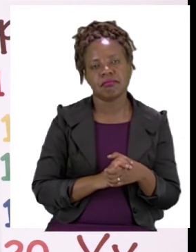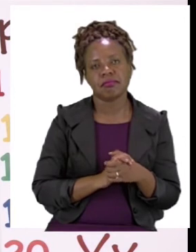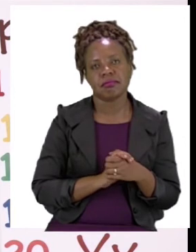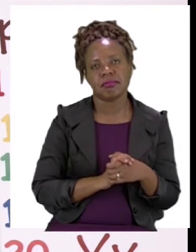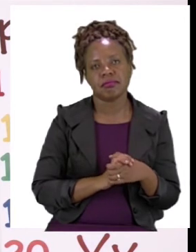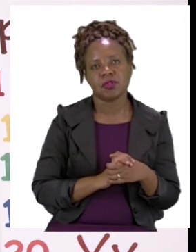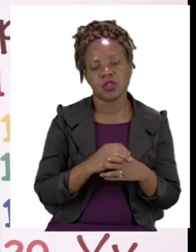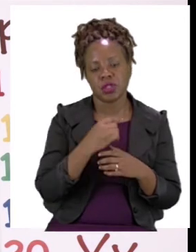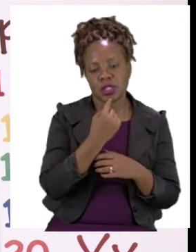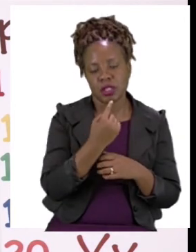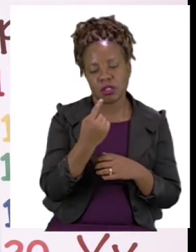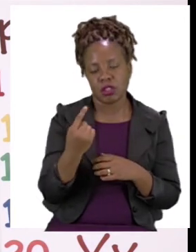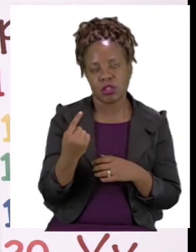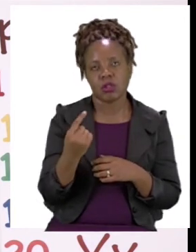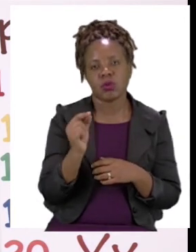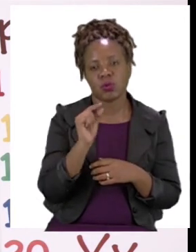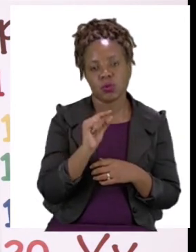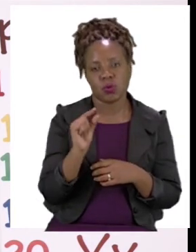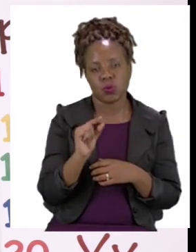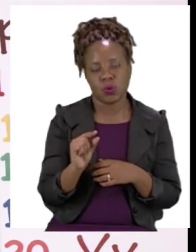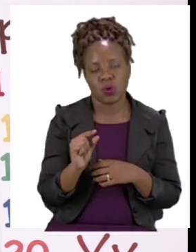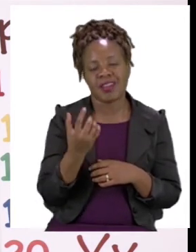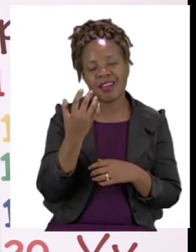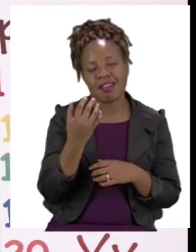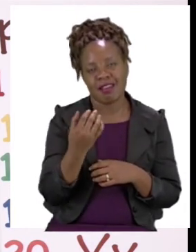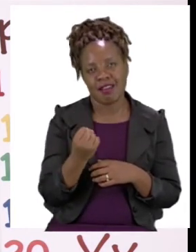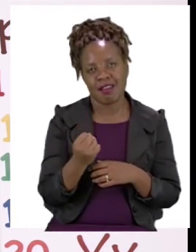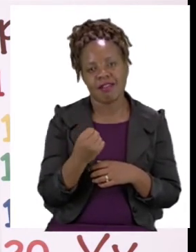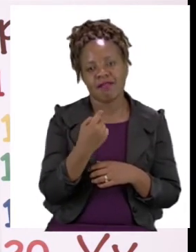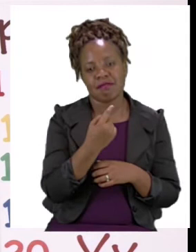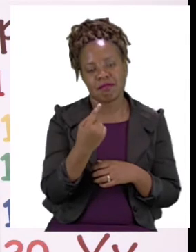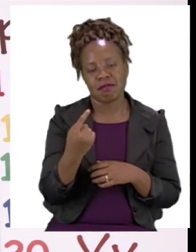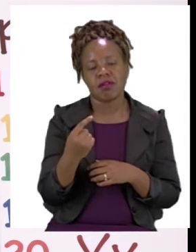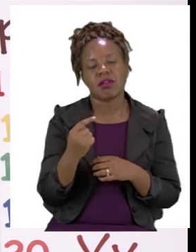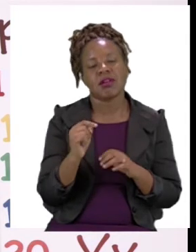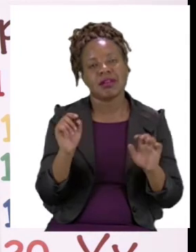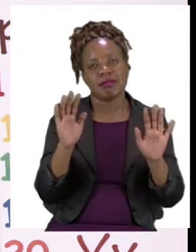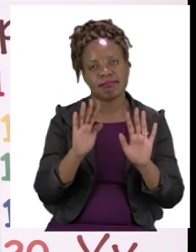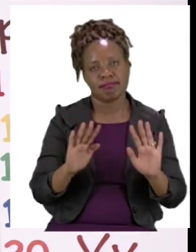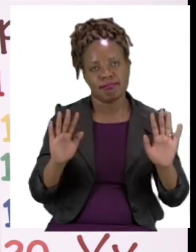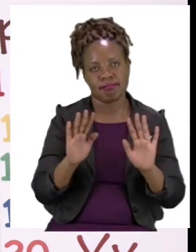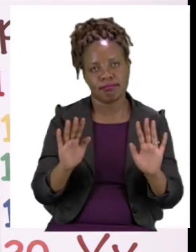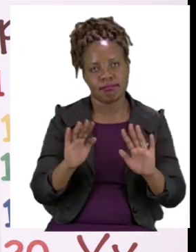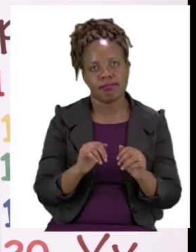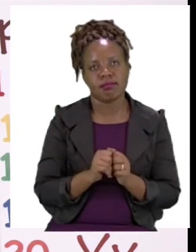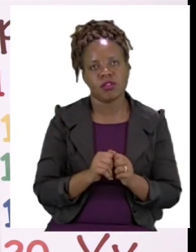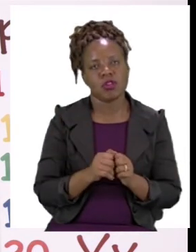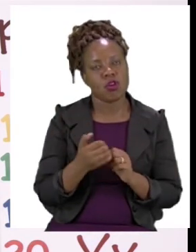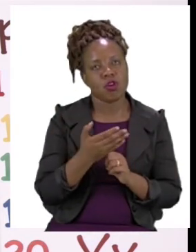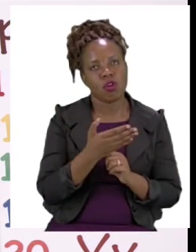the chair. So make sure that you first read the words and then look at